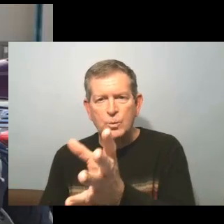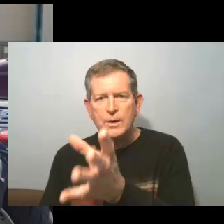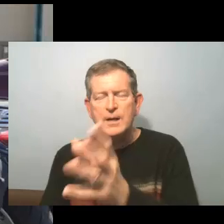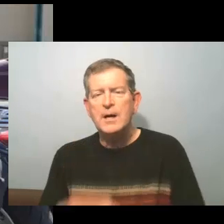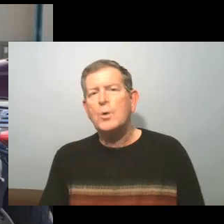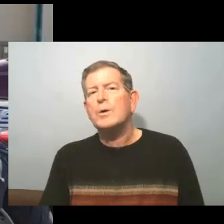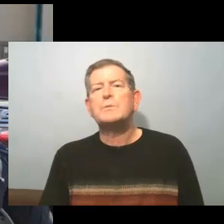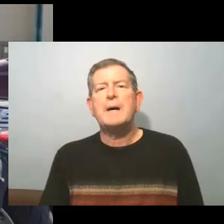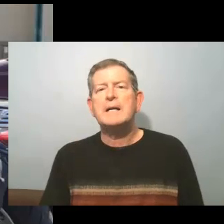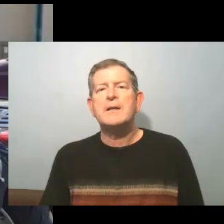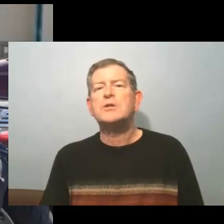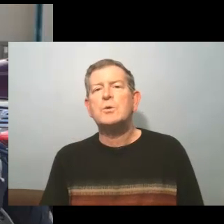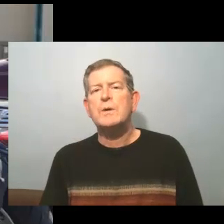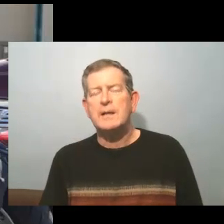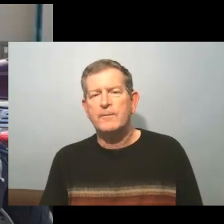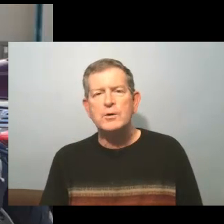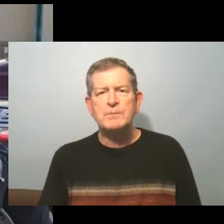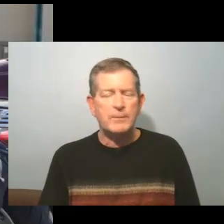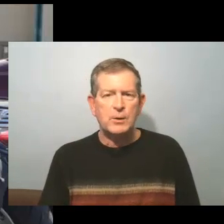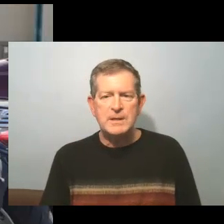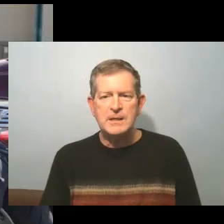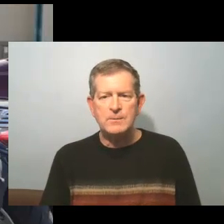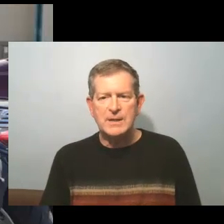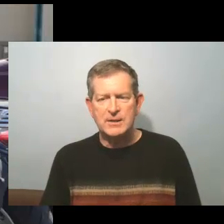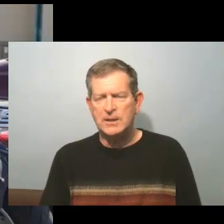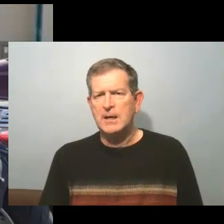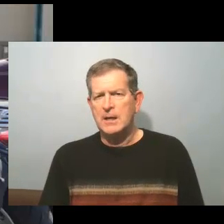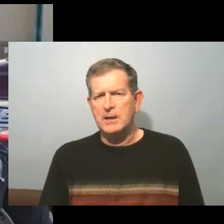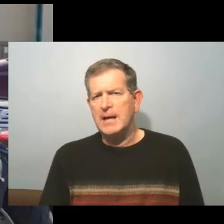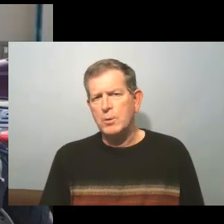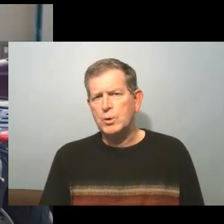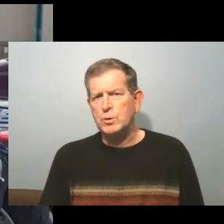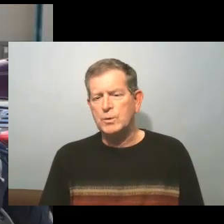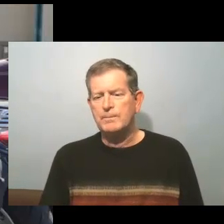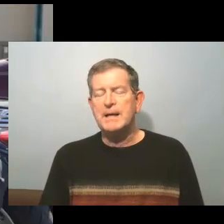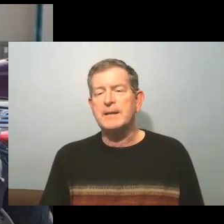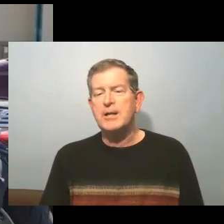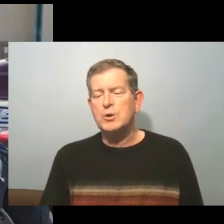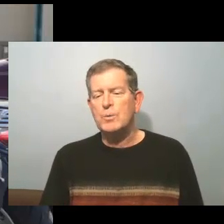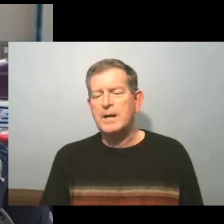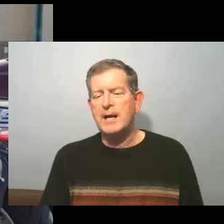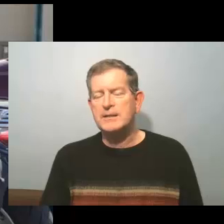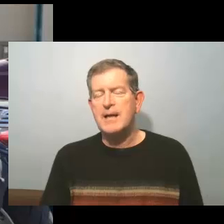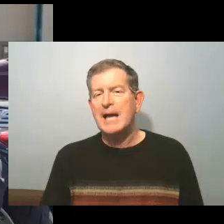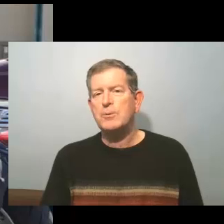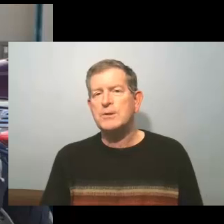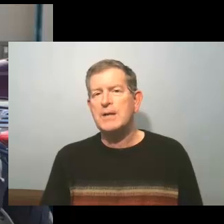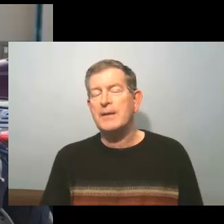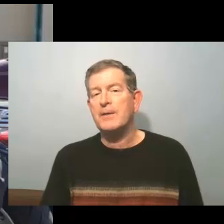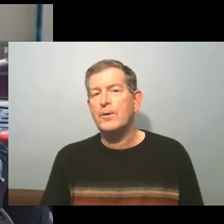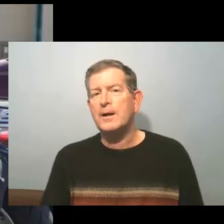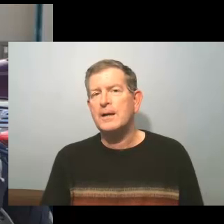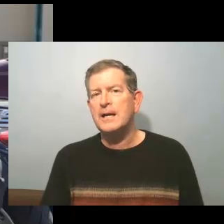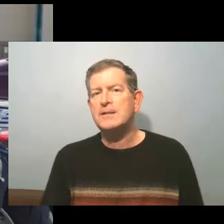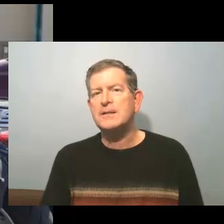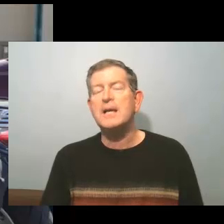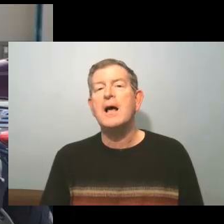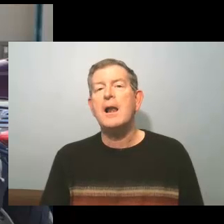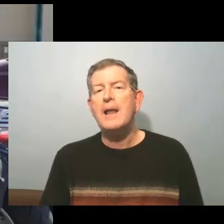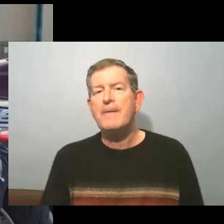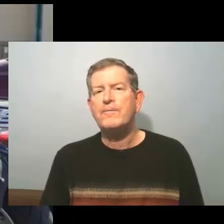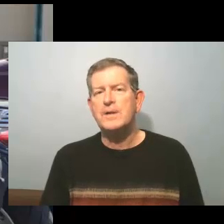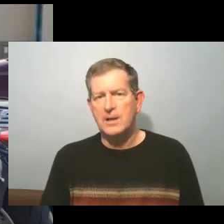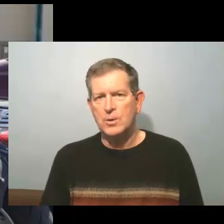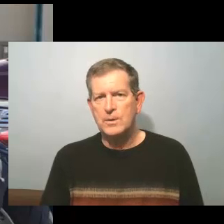the correct word corresponding to this green. And the first member of the green team says, la moto. And the teacher recognizes the accuracy and therefore hits